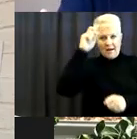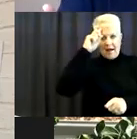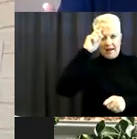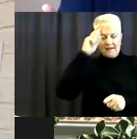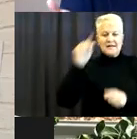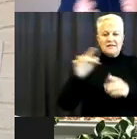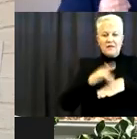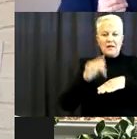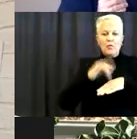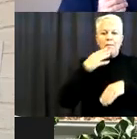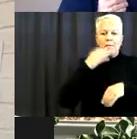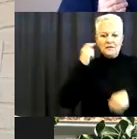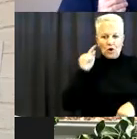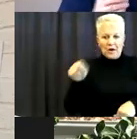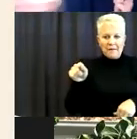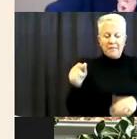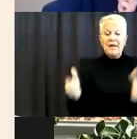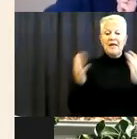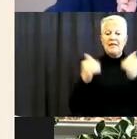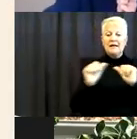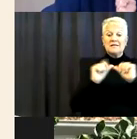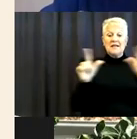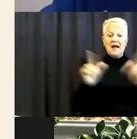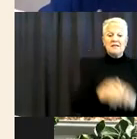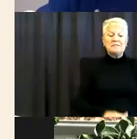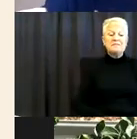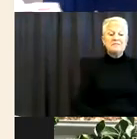and best for him. Next slide.